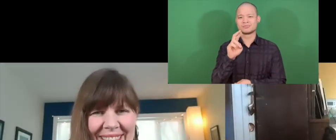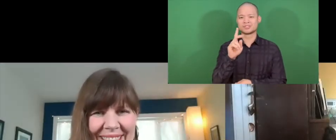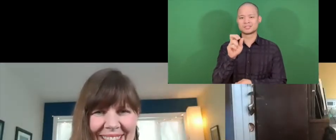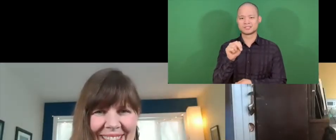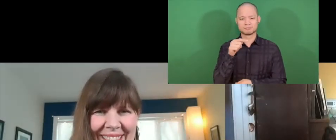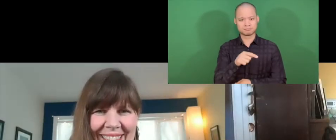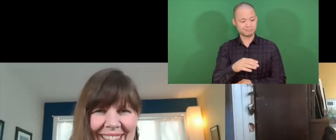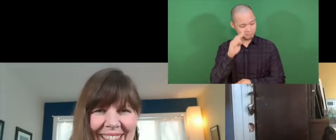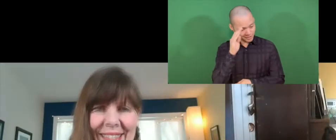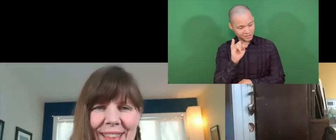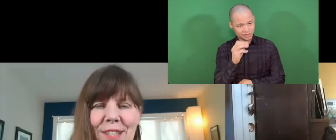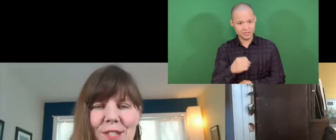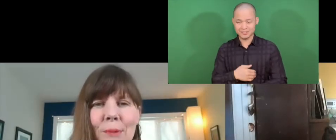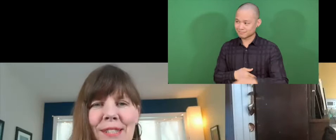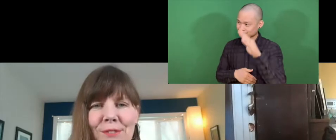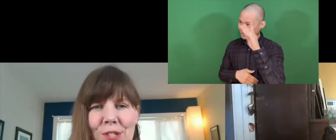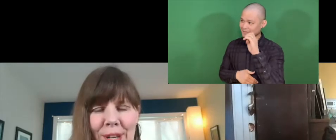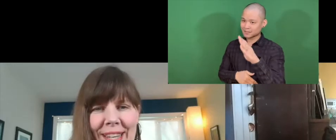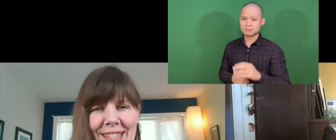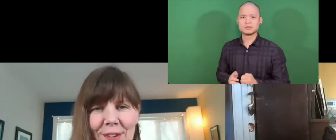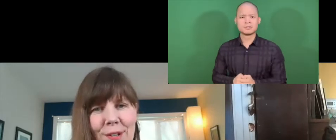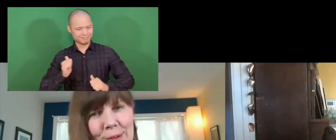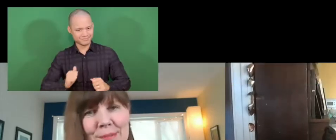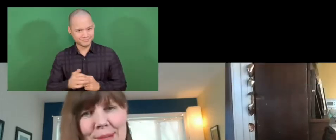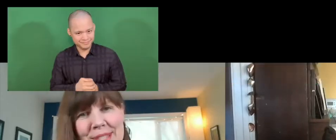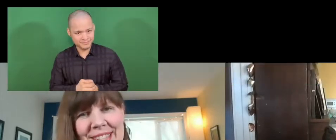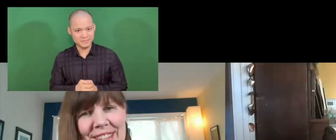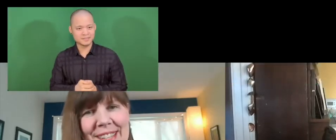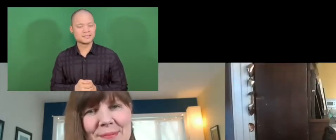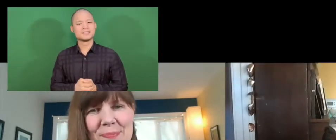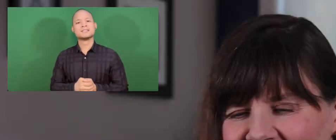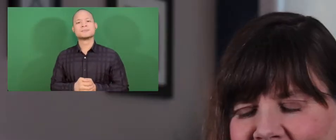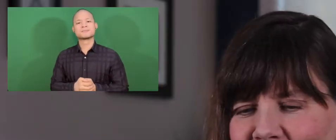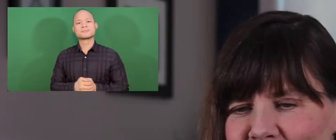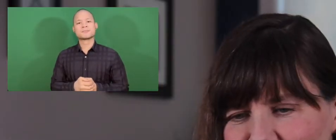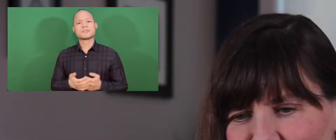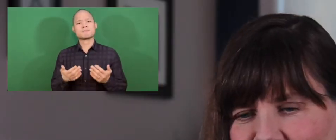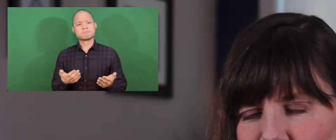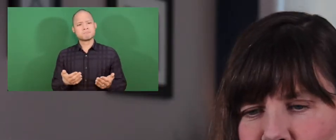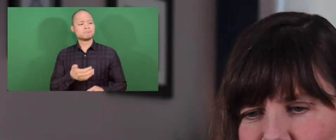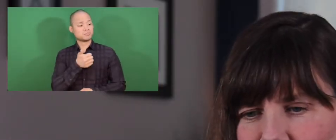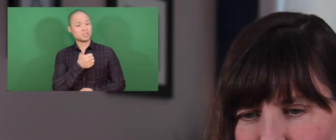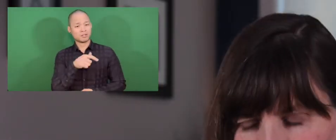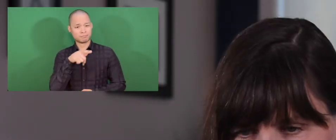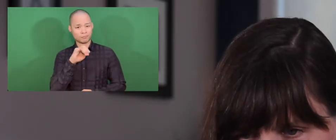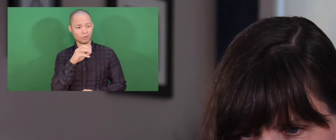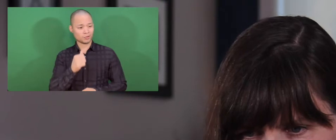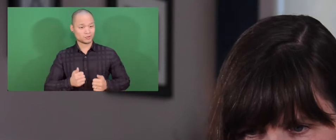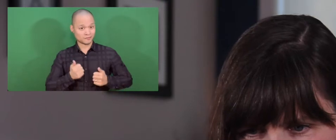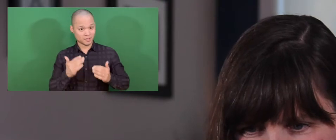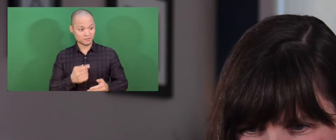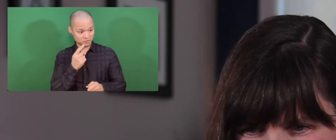Jim. Hi, Deb. Thanks so much for joining us here on Crip Tips TV. Now, Jim, you're a